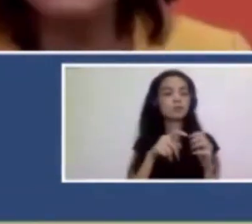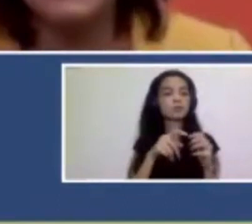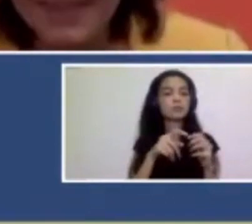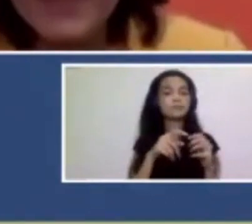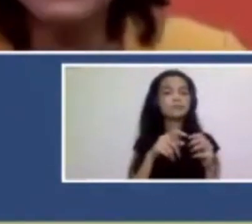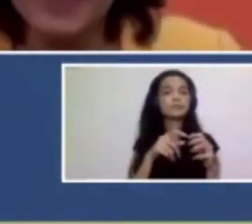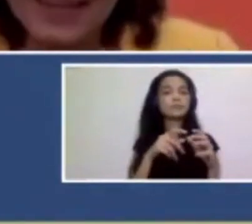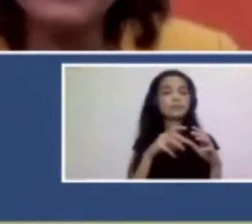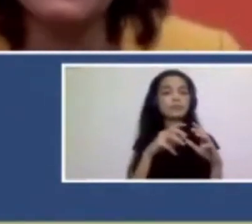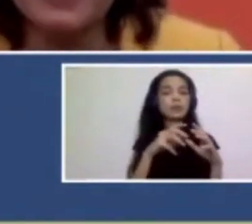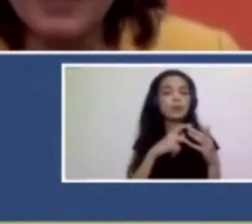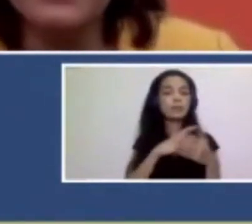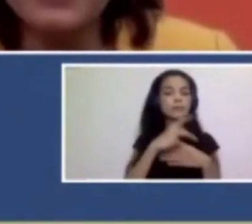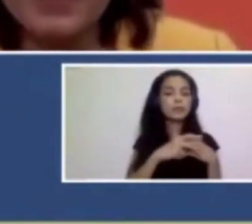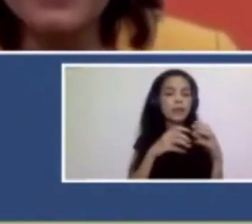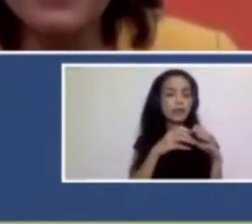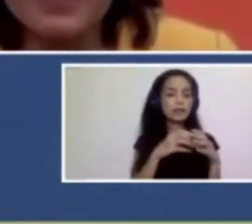smaller project that can be